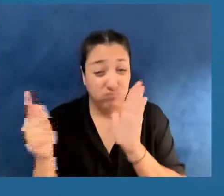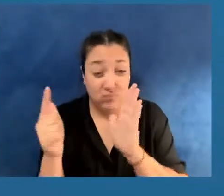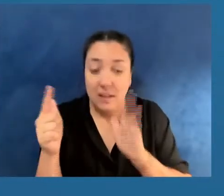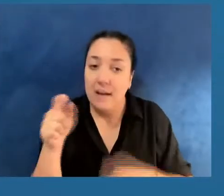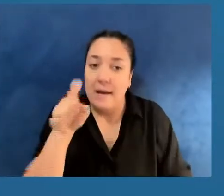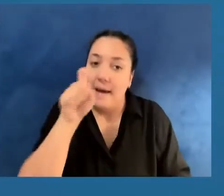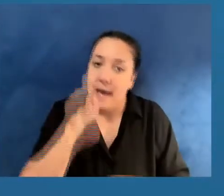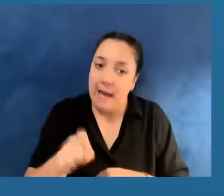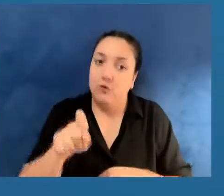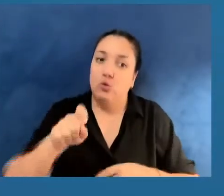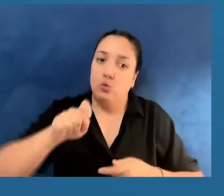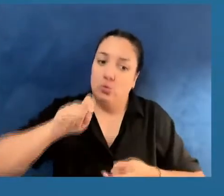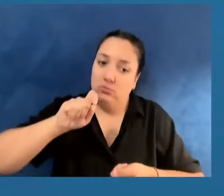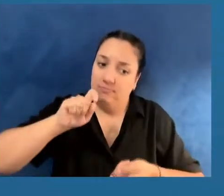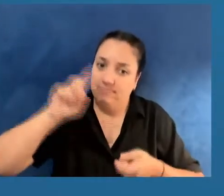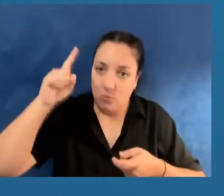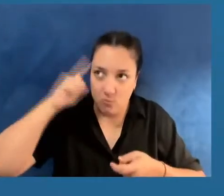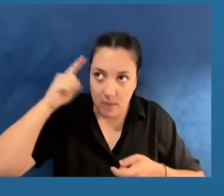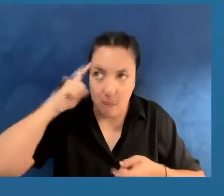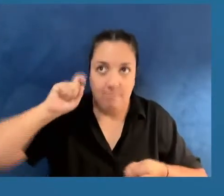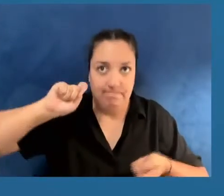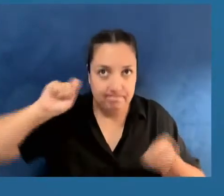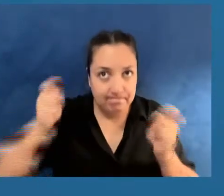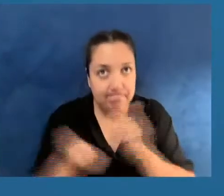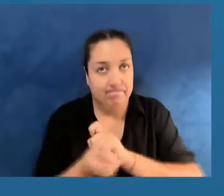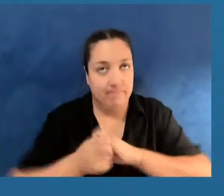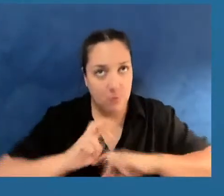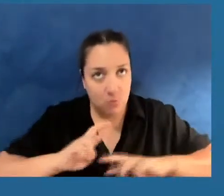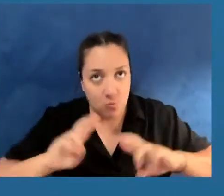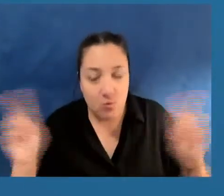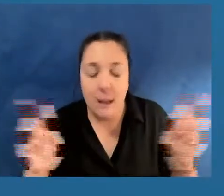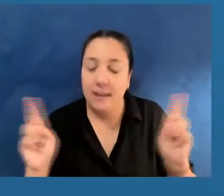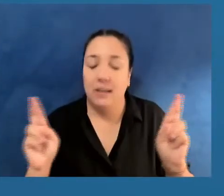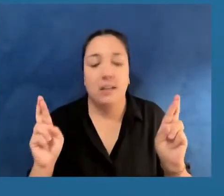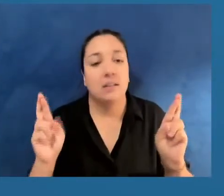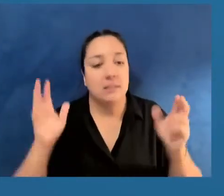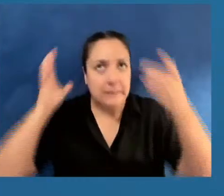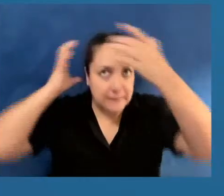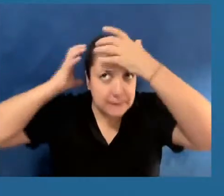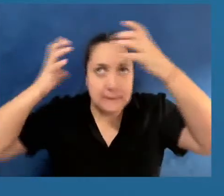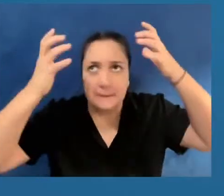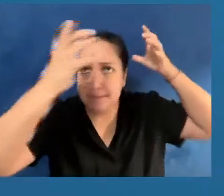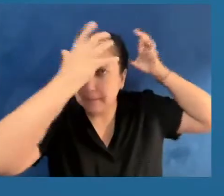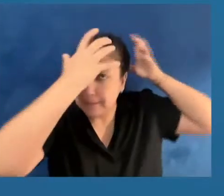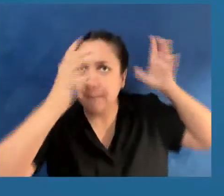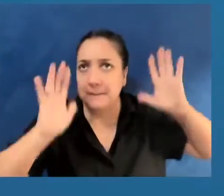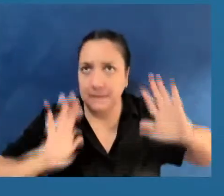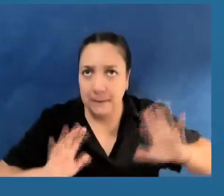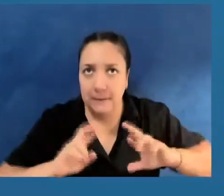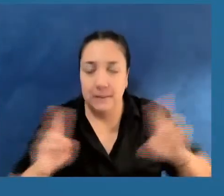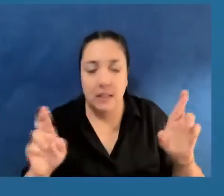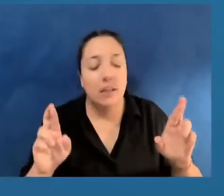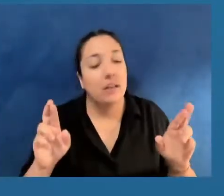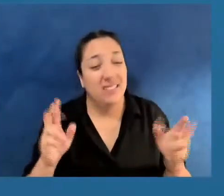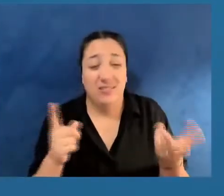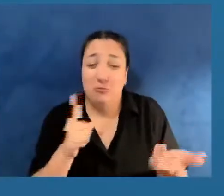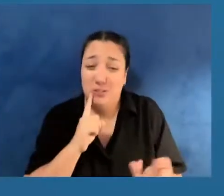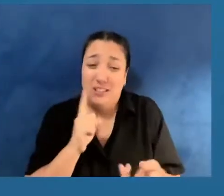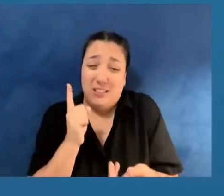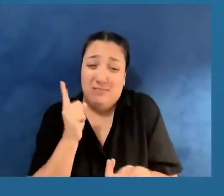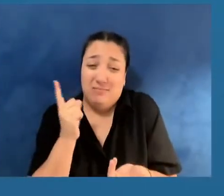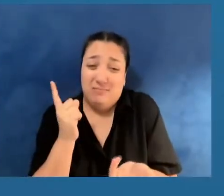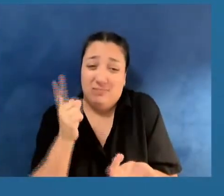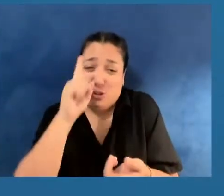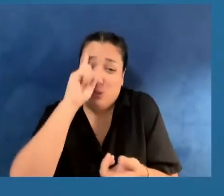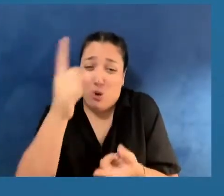you. We're going to work with you. But at the end, this is the right thing to do. And as you stated, it's really a war on dopamine. Because